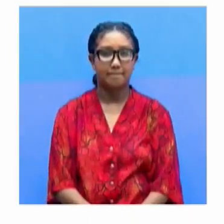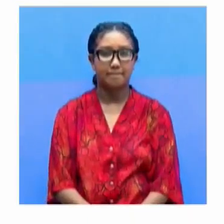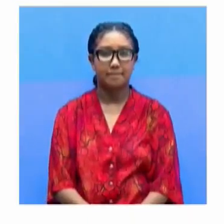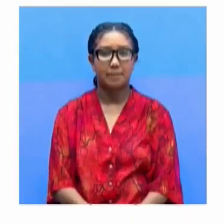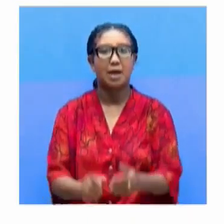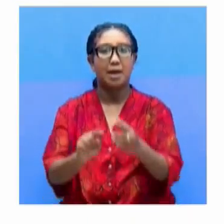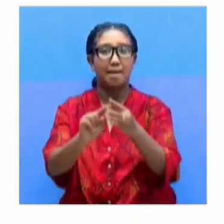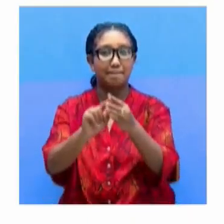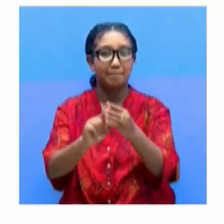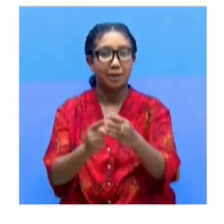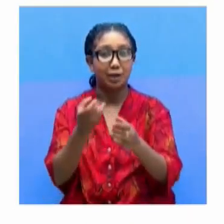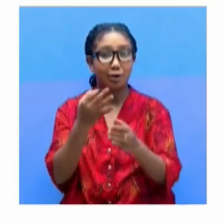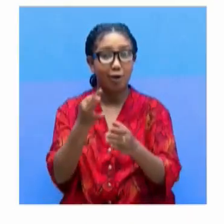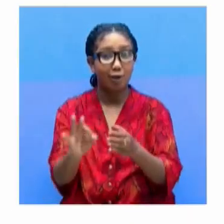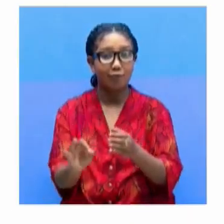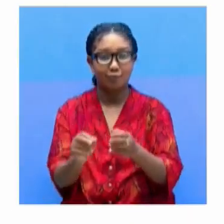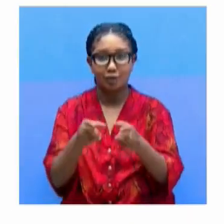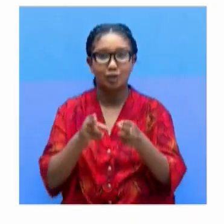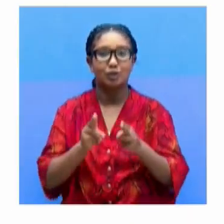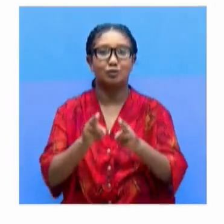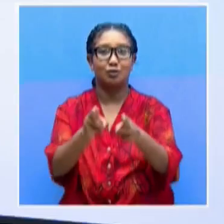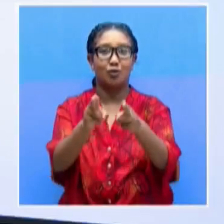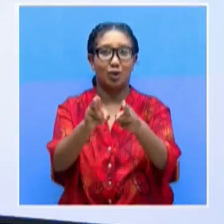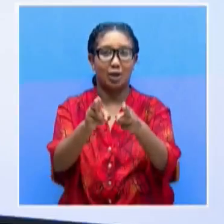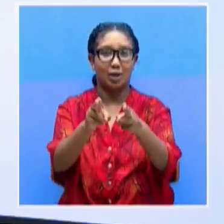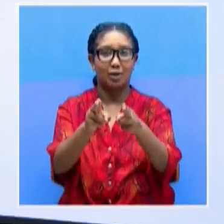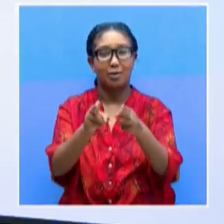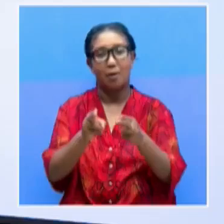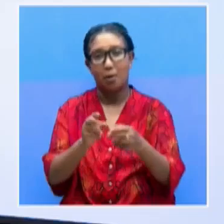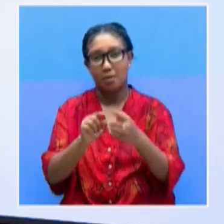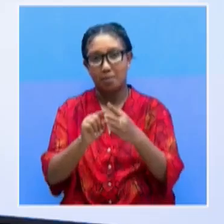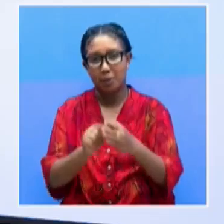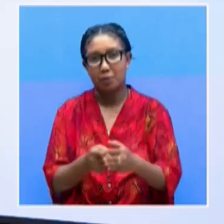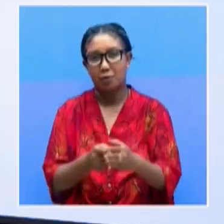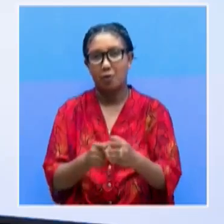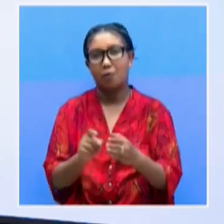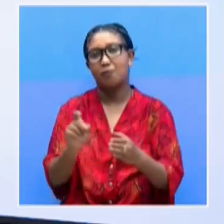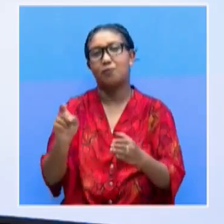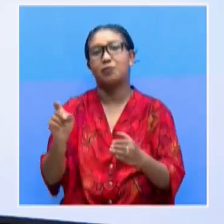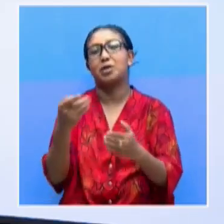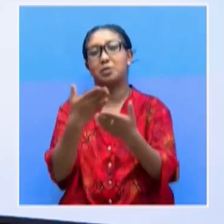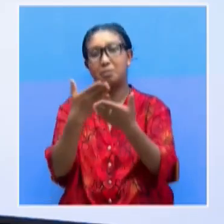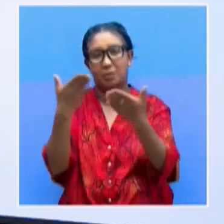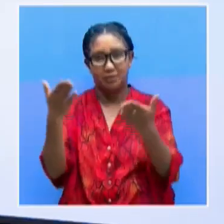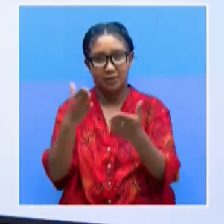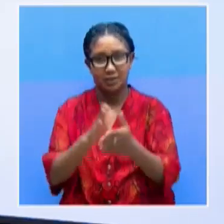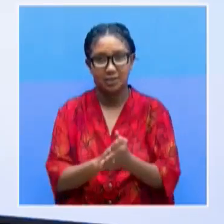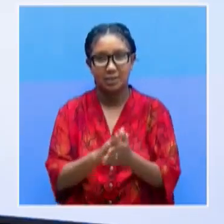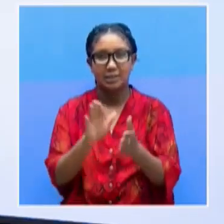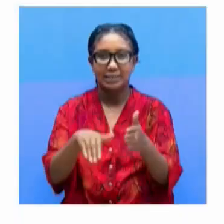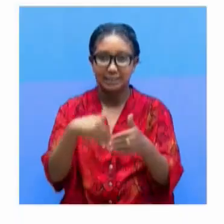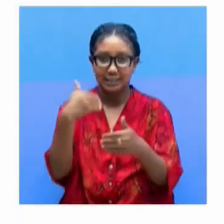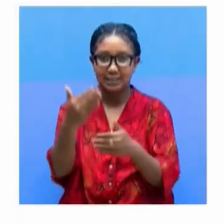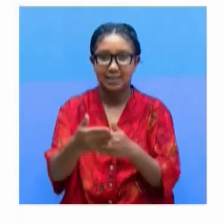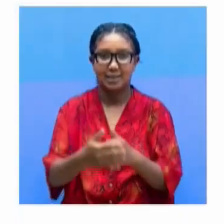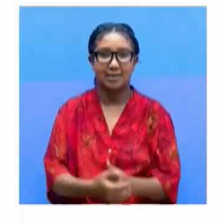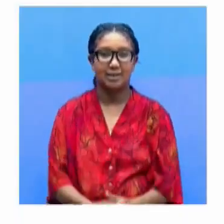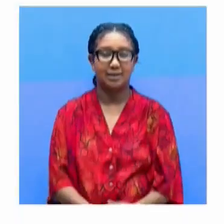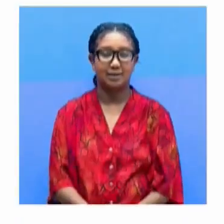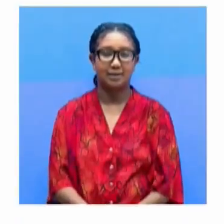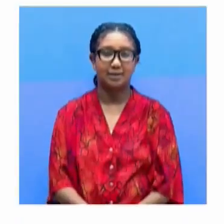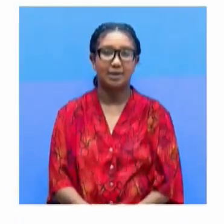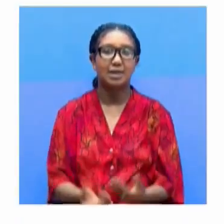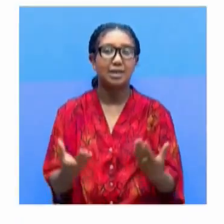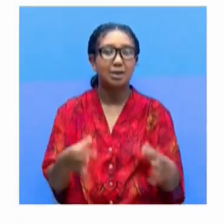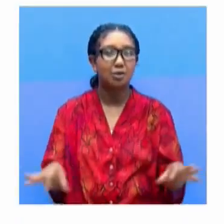A beginning of a story or a beginning of an event, okay? And then it also